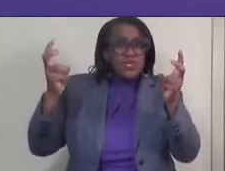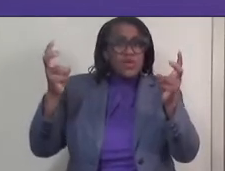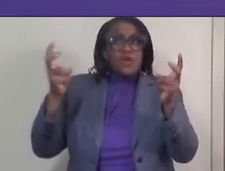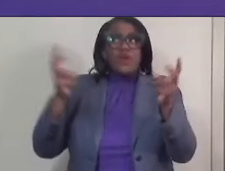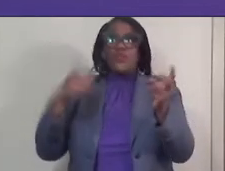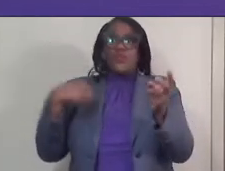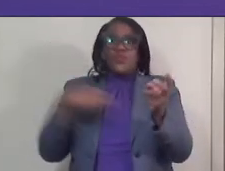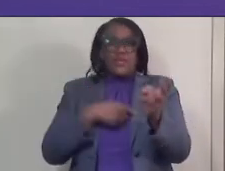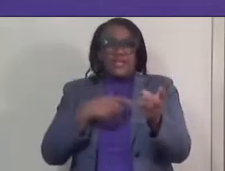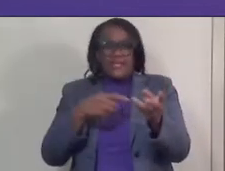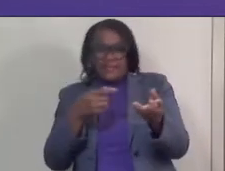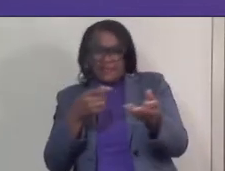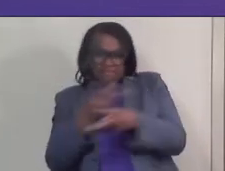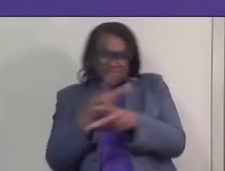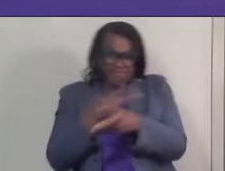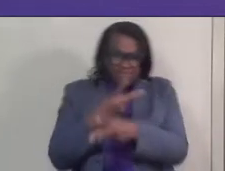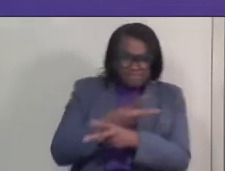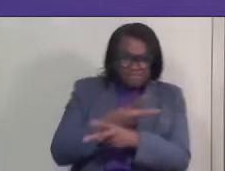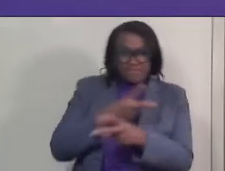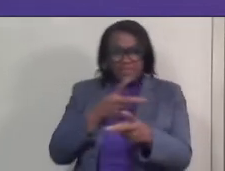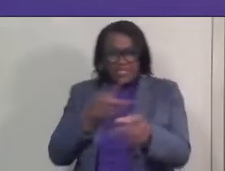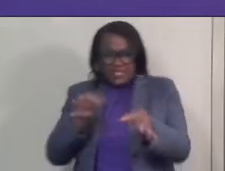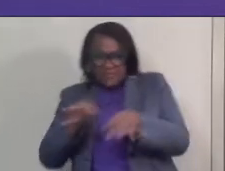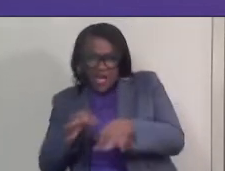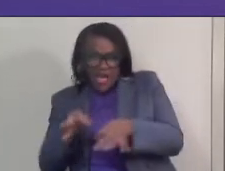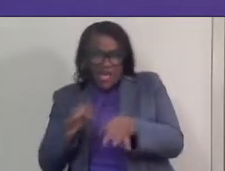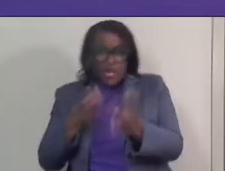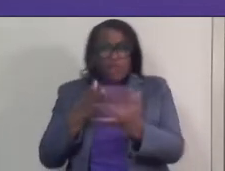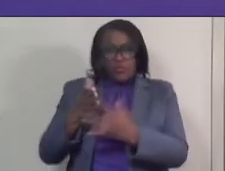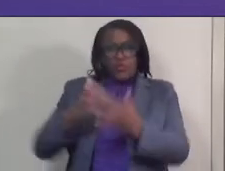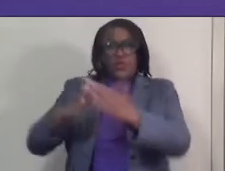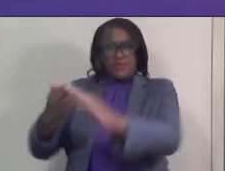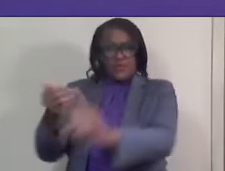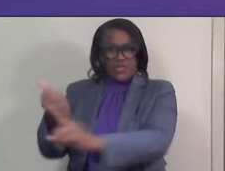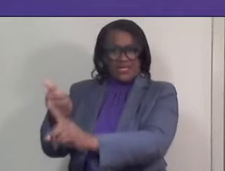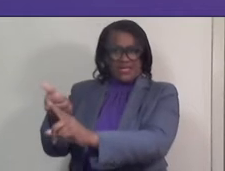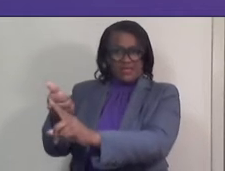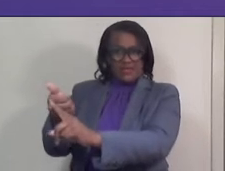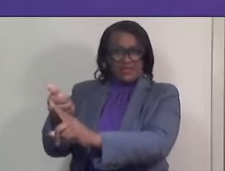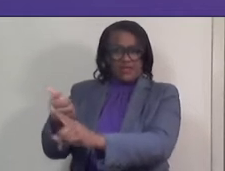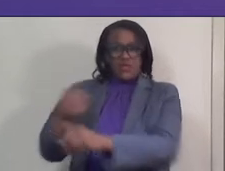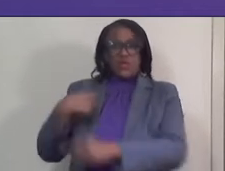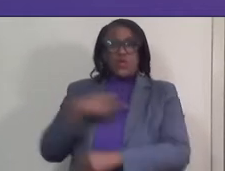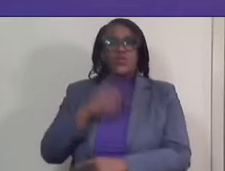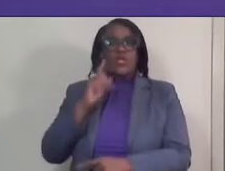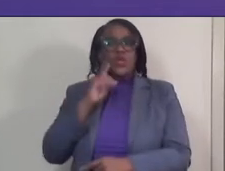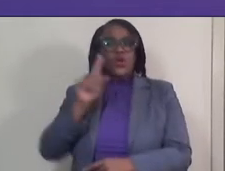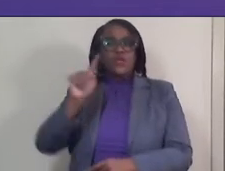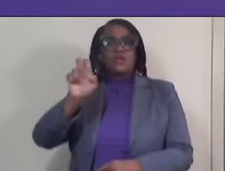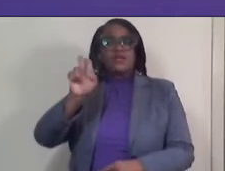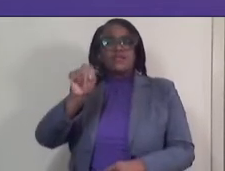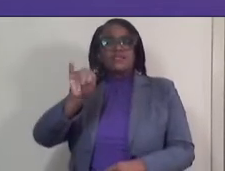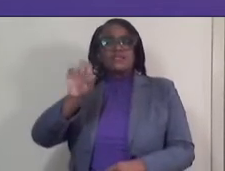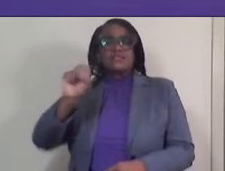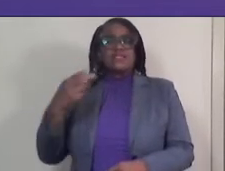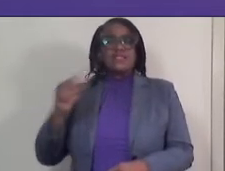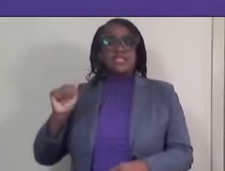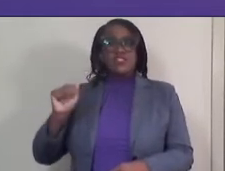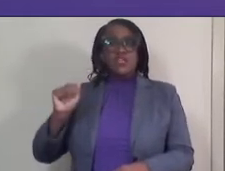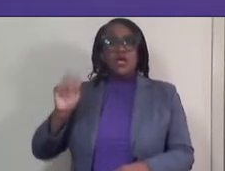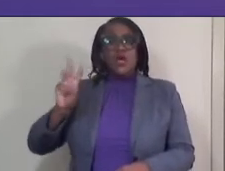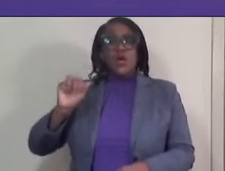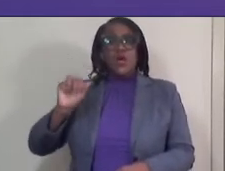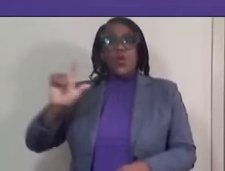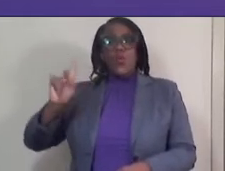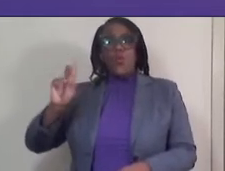navigated and defined by the community. And we certainly heard Tamisha Walker-Torres talking about that at the last session.